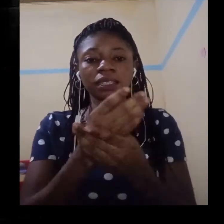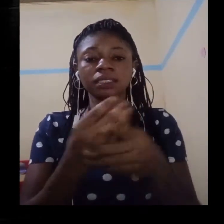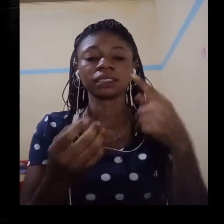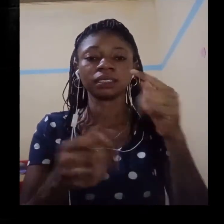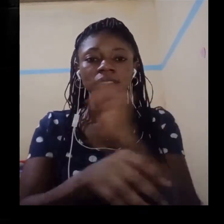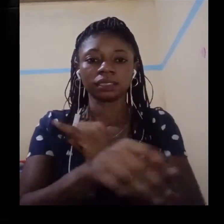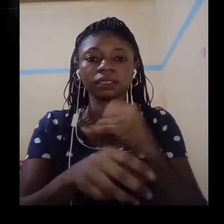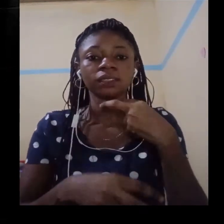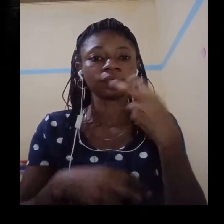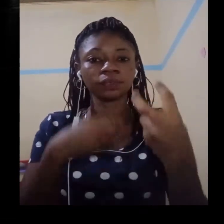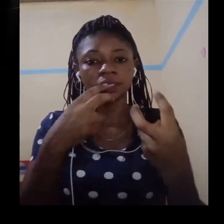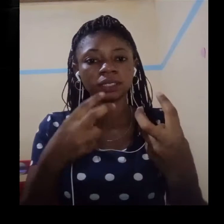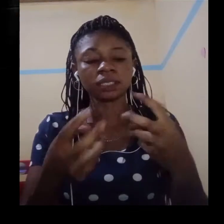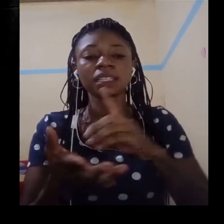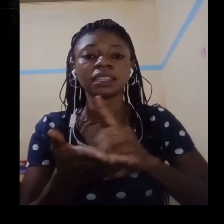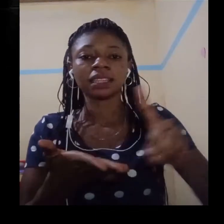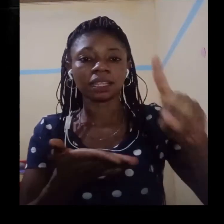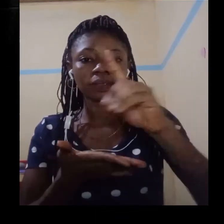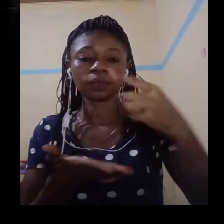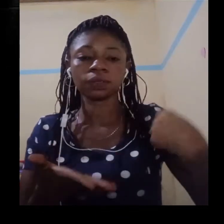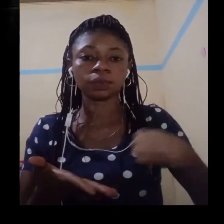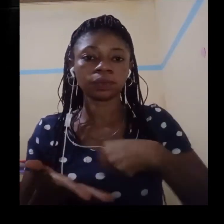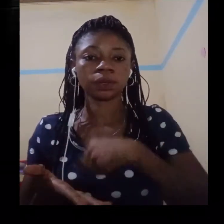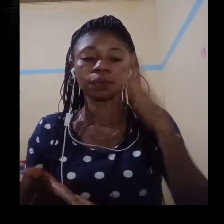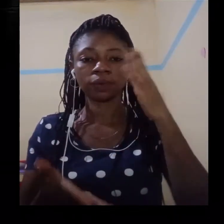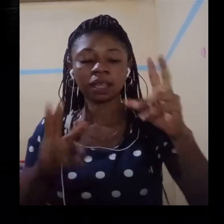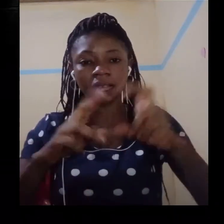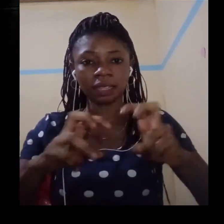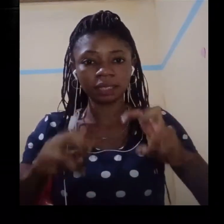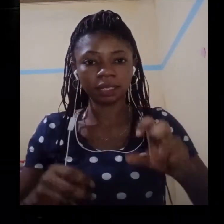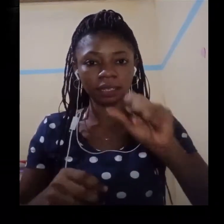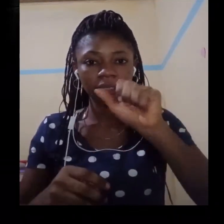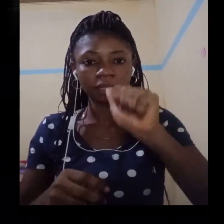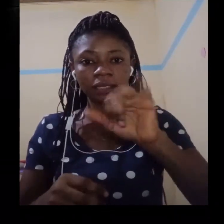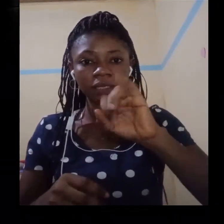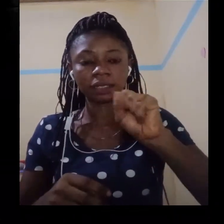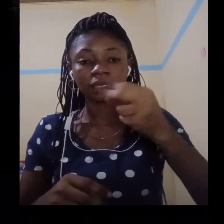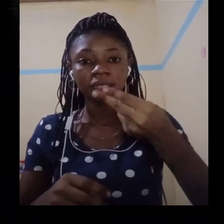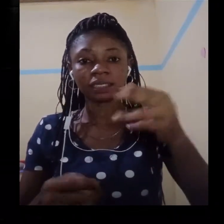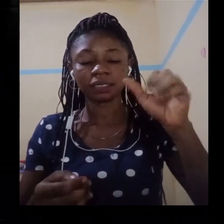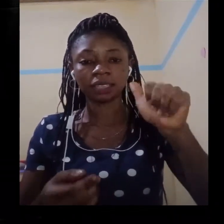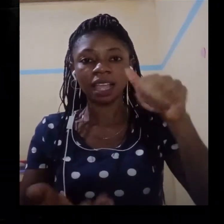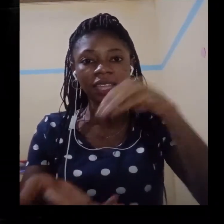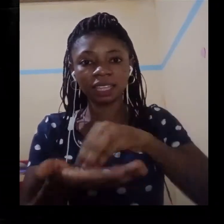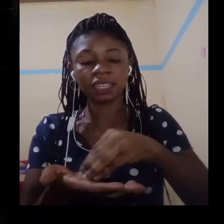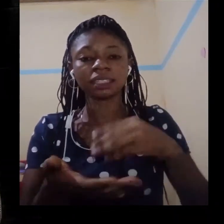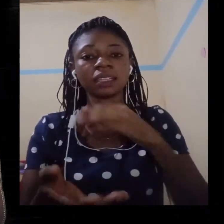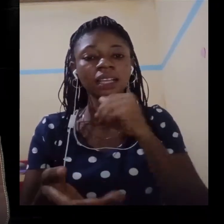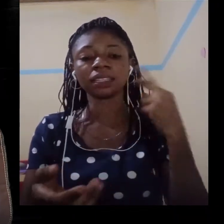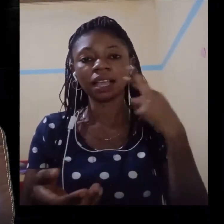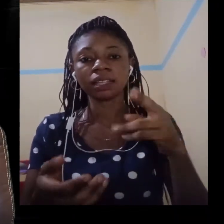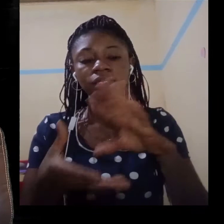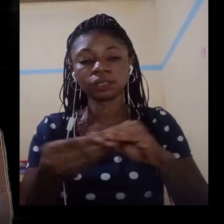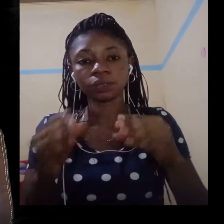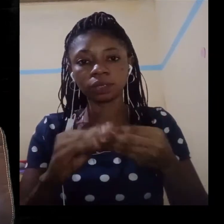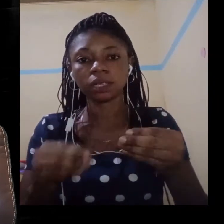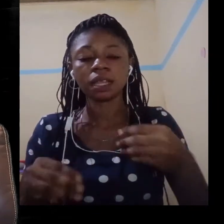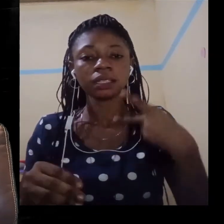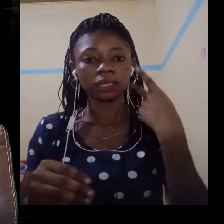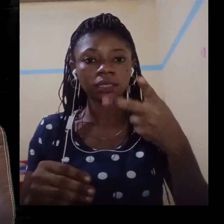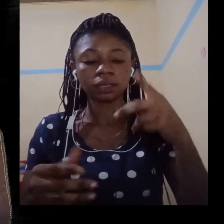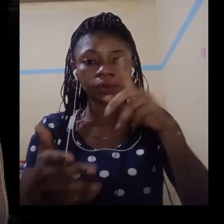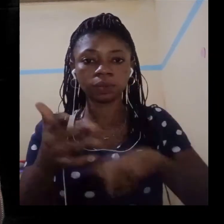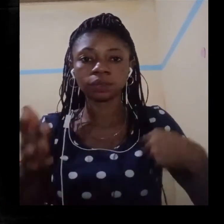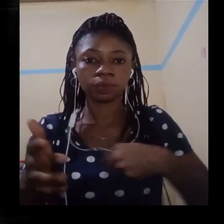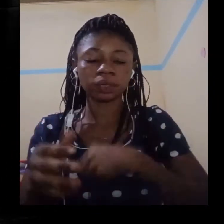and her story and see what we can learn. Please send us your questions and your comments,